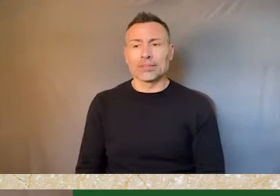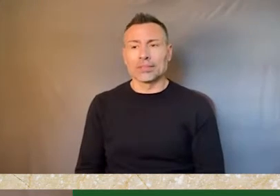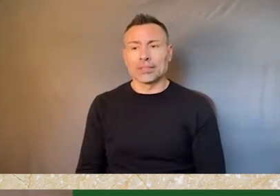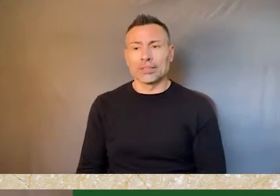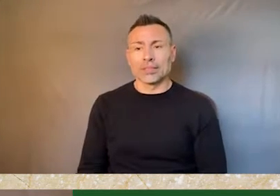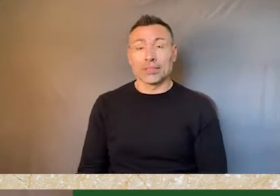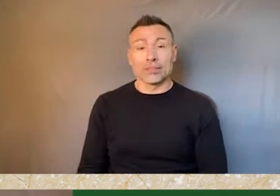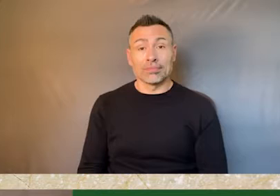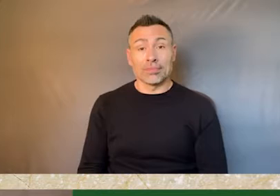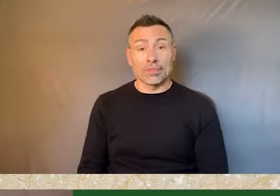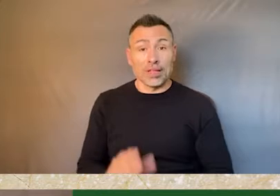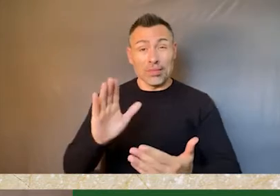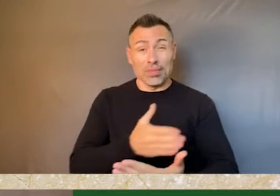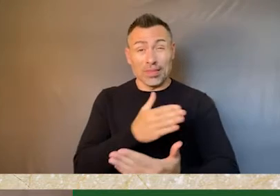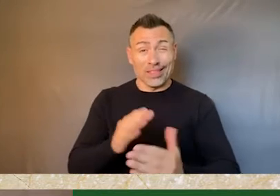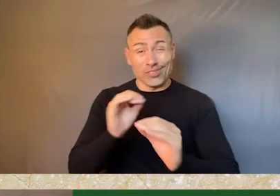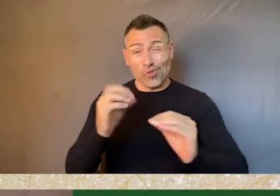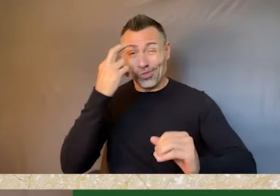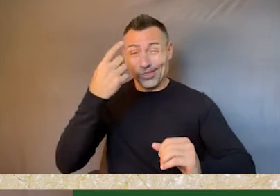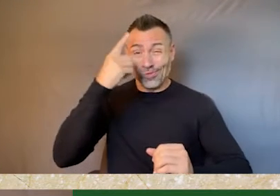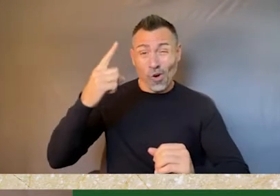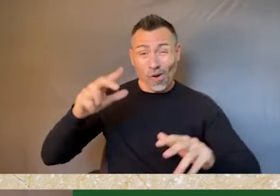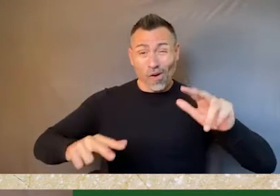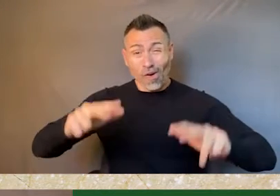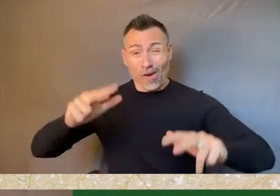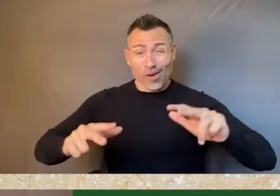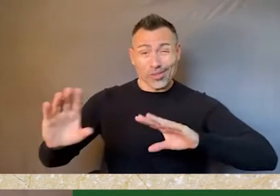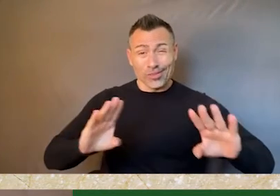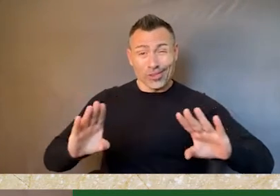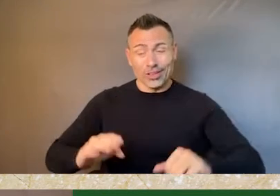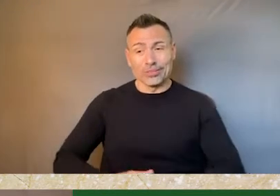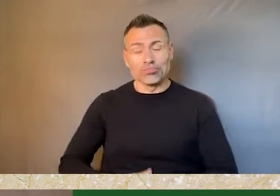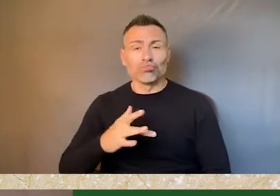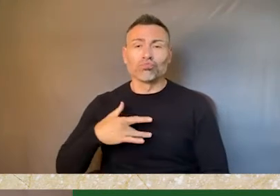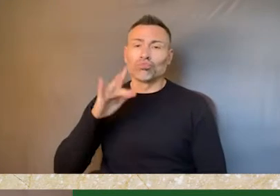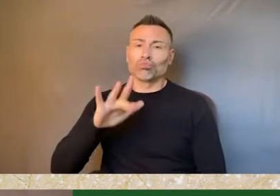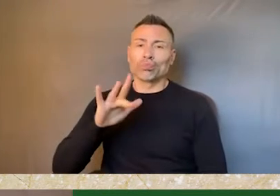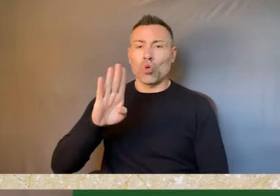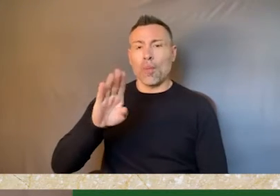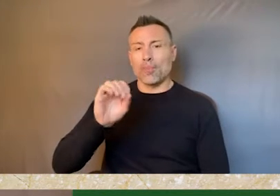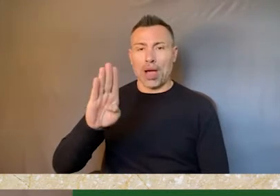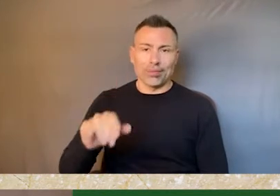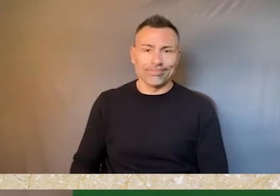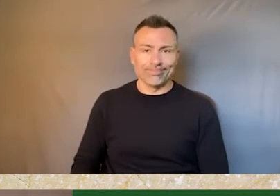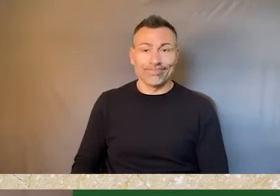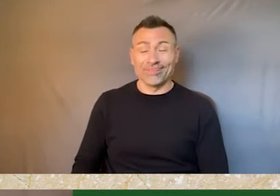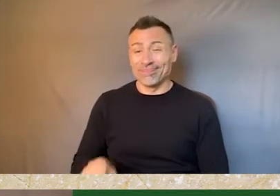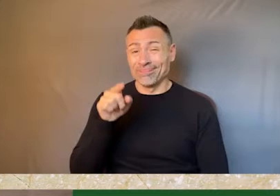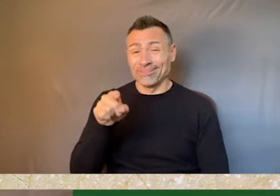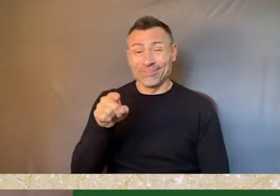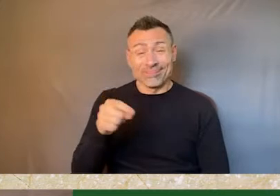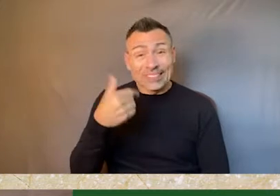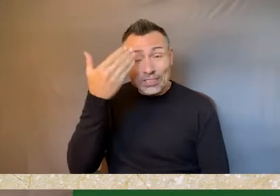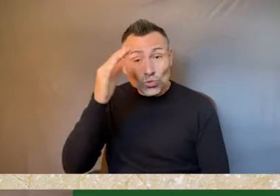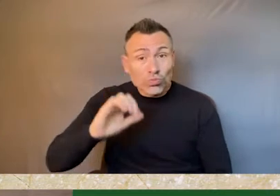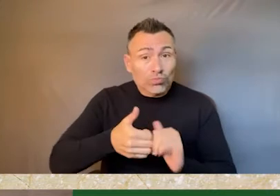There's no need to be awkward. Poor Bob. Like so many of us, he just doesn't know how